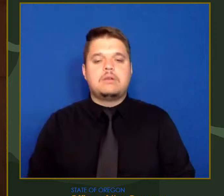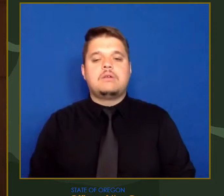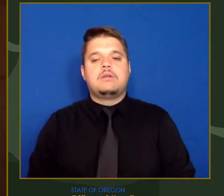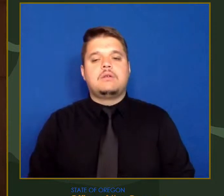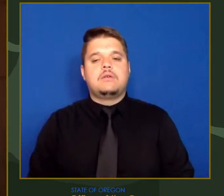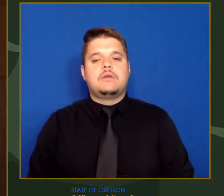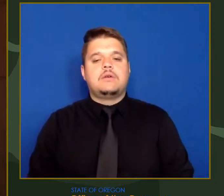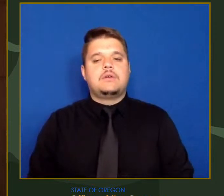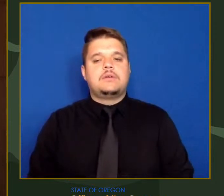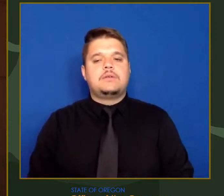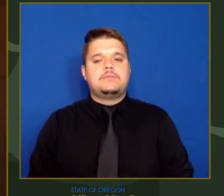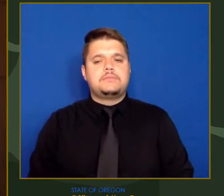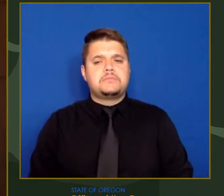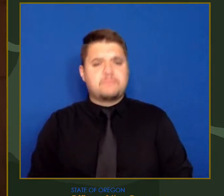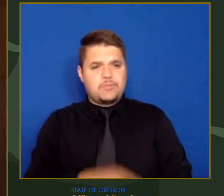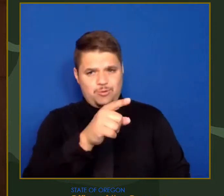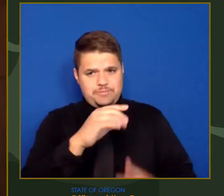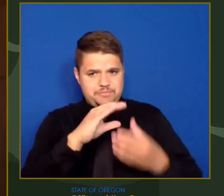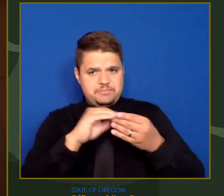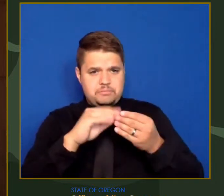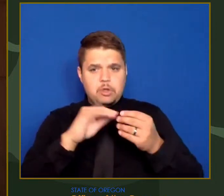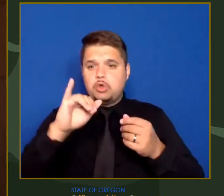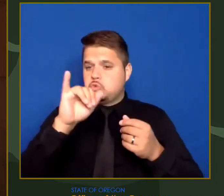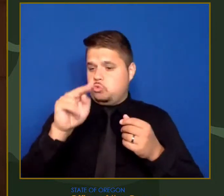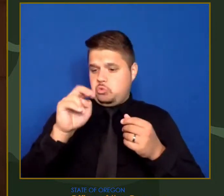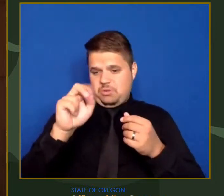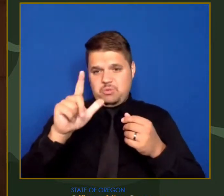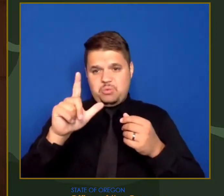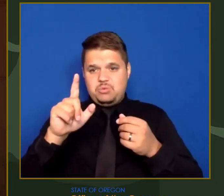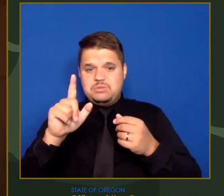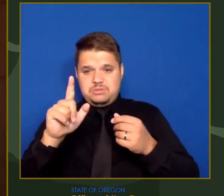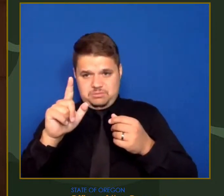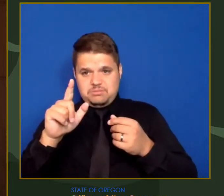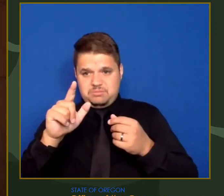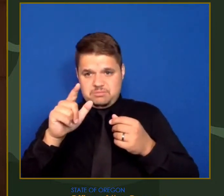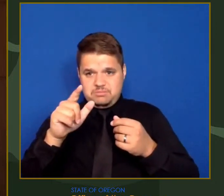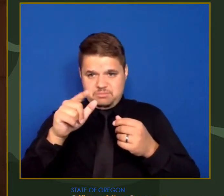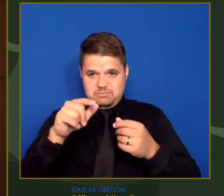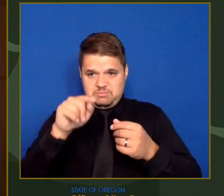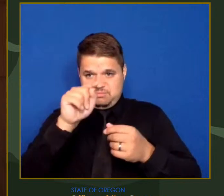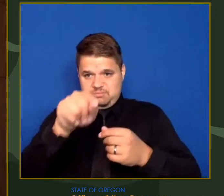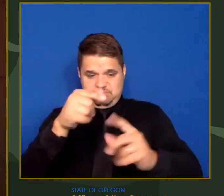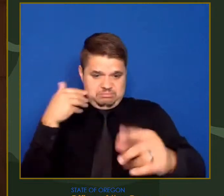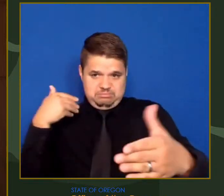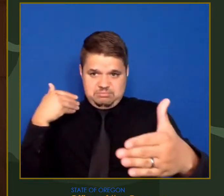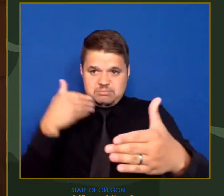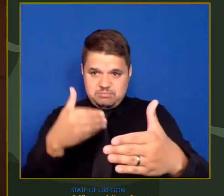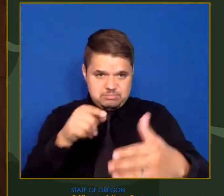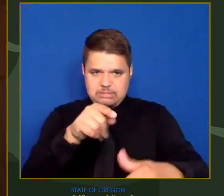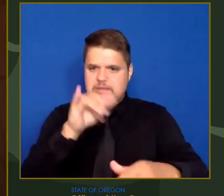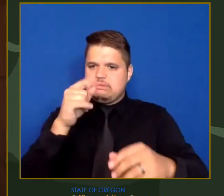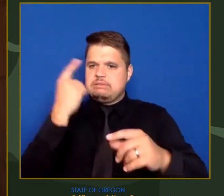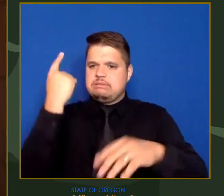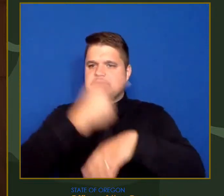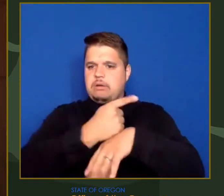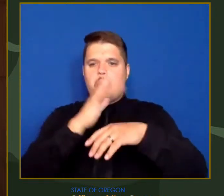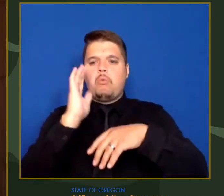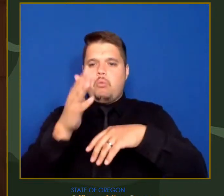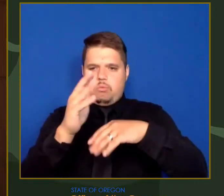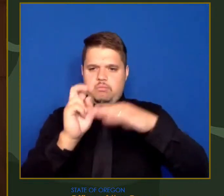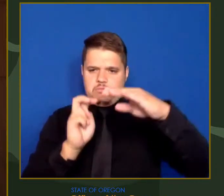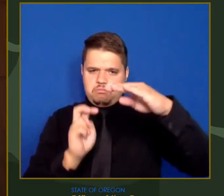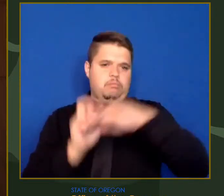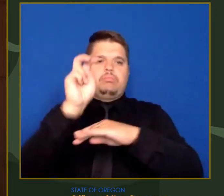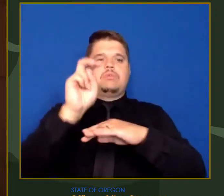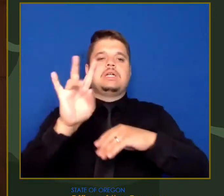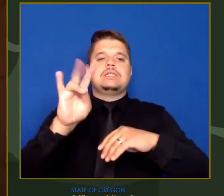June 21st as being a target date. What the modeling suggests that we'll reach that 70% threshold. You